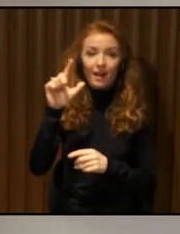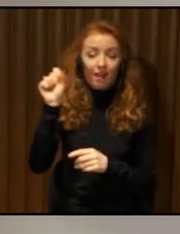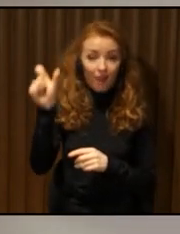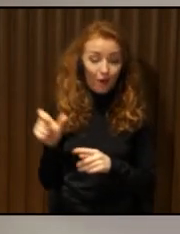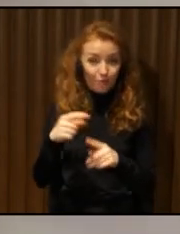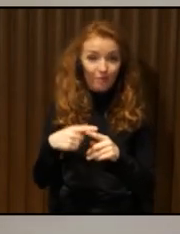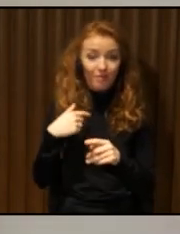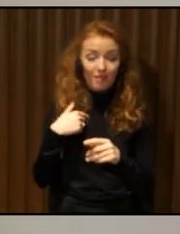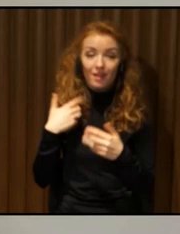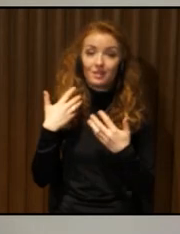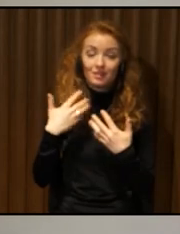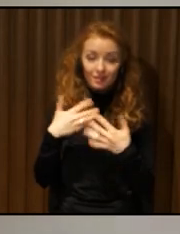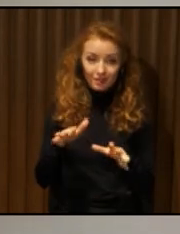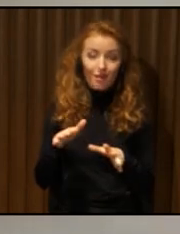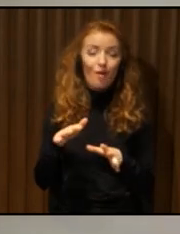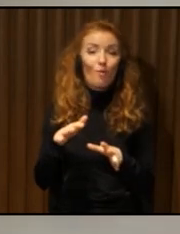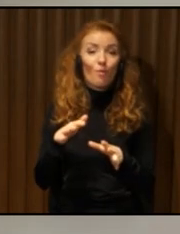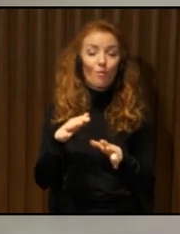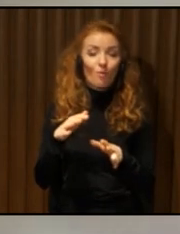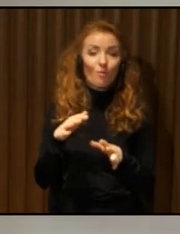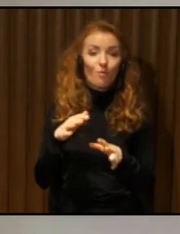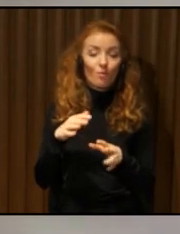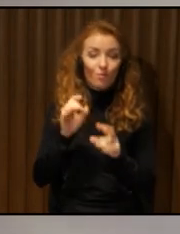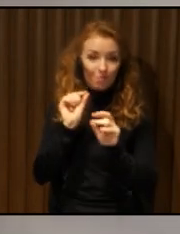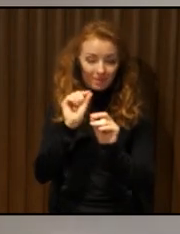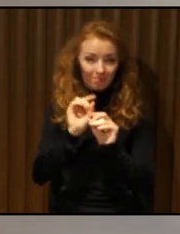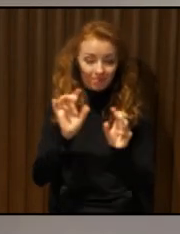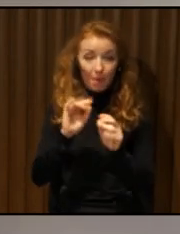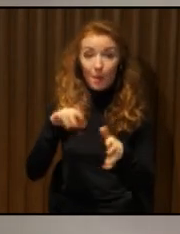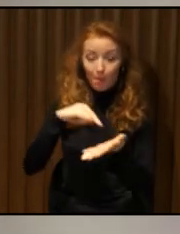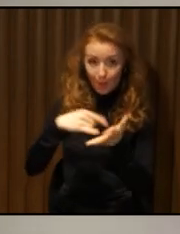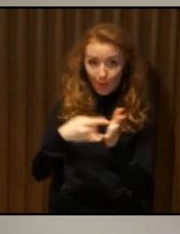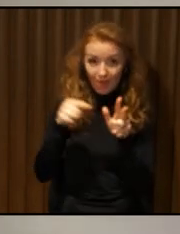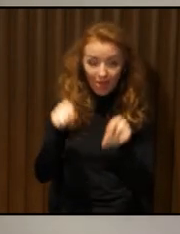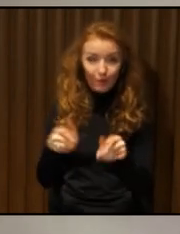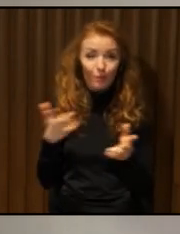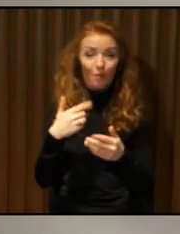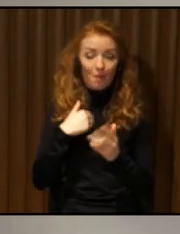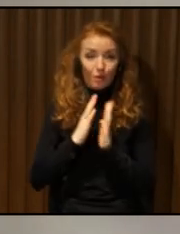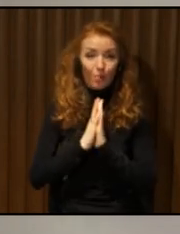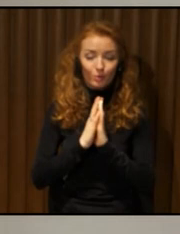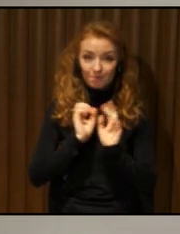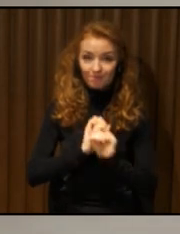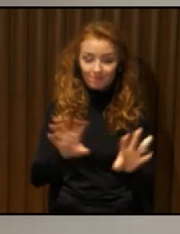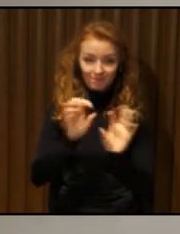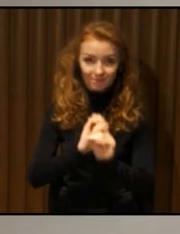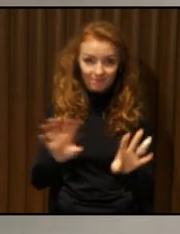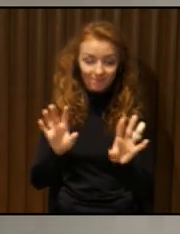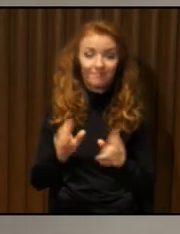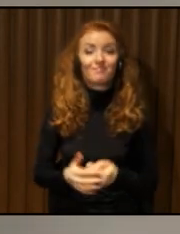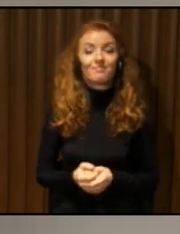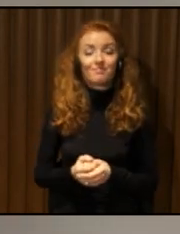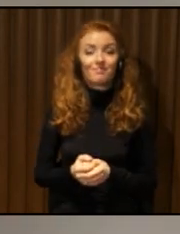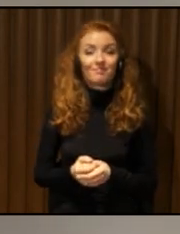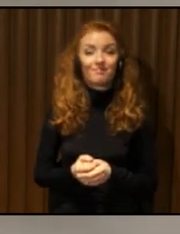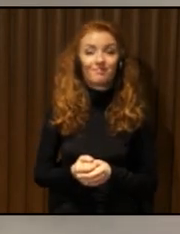I will be presenting today, or talking about and asking, of course, for your questions, is ThisAbles, the project